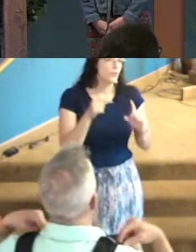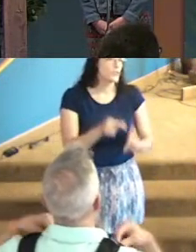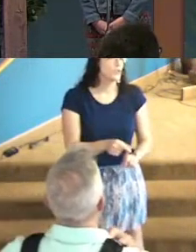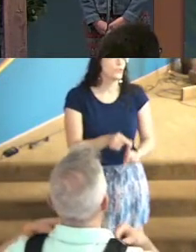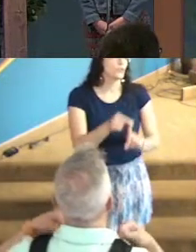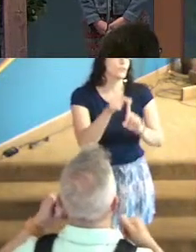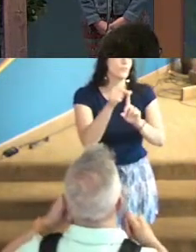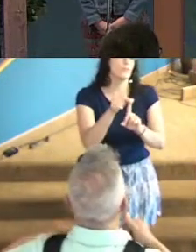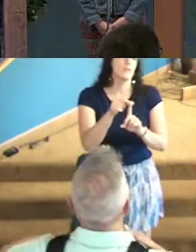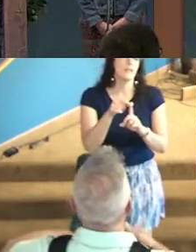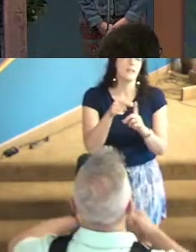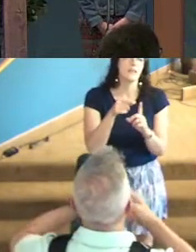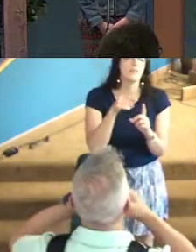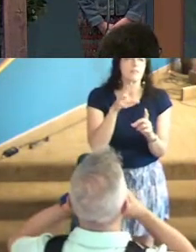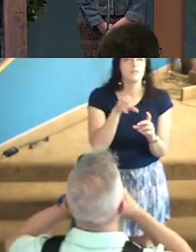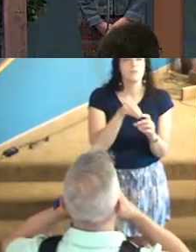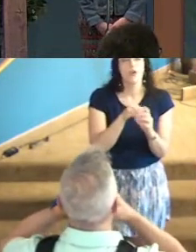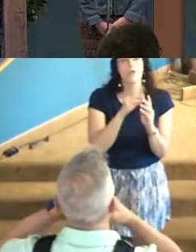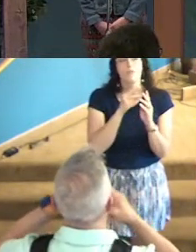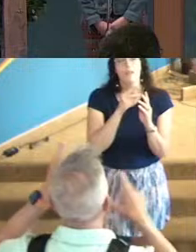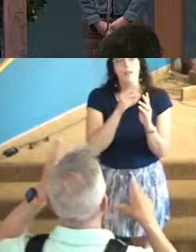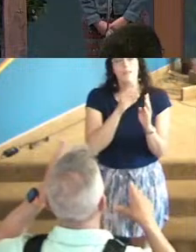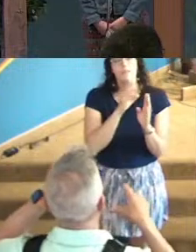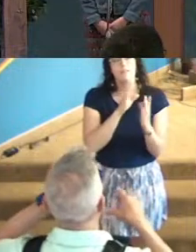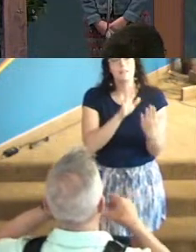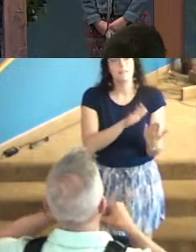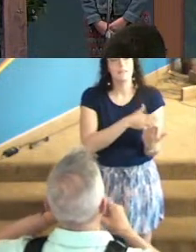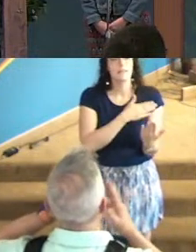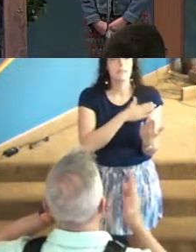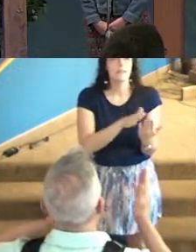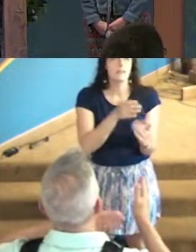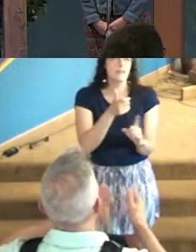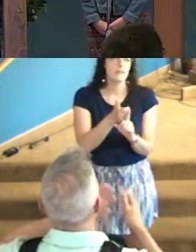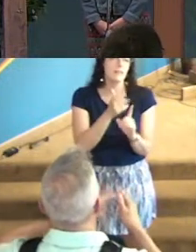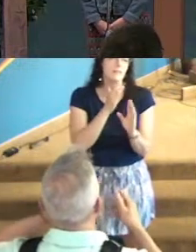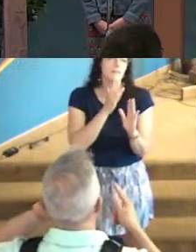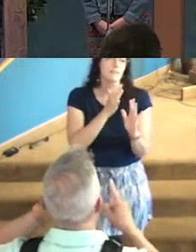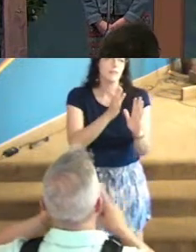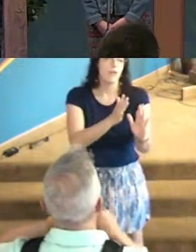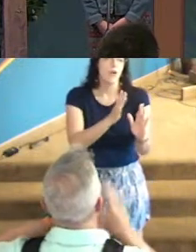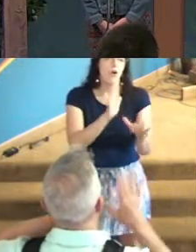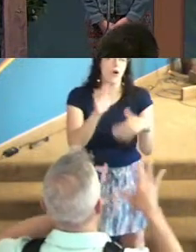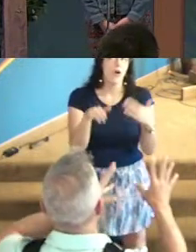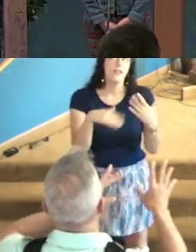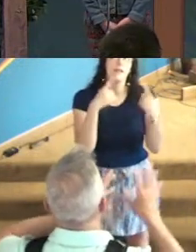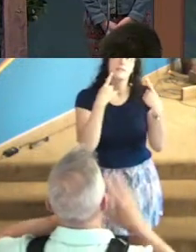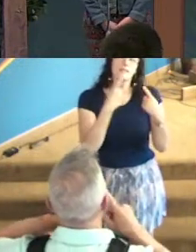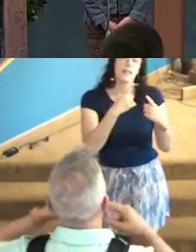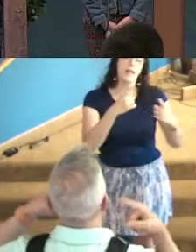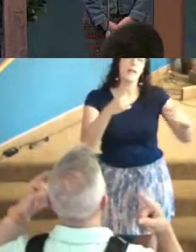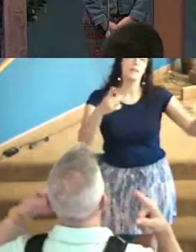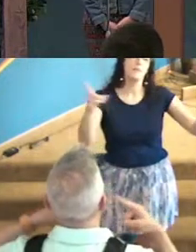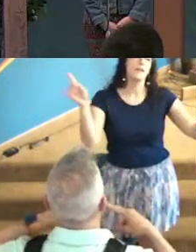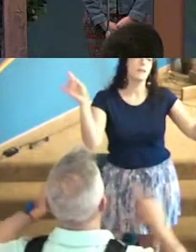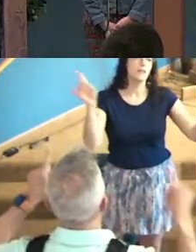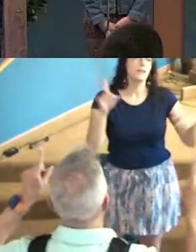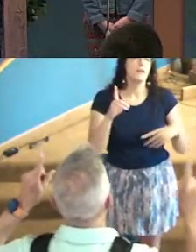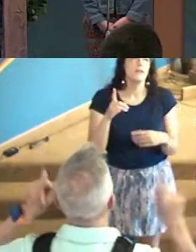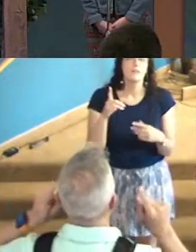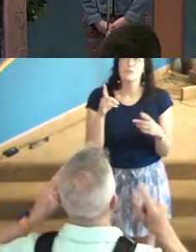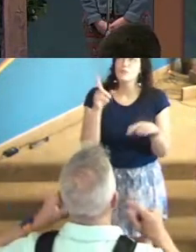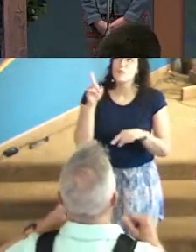every creature unique in the song that it sings, all